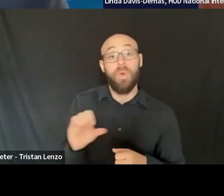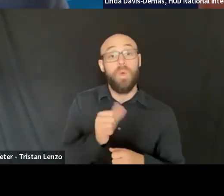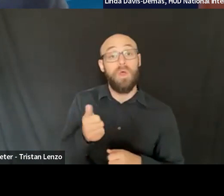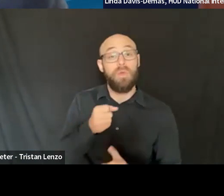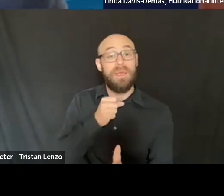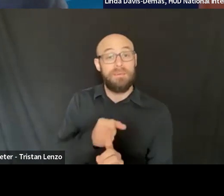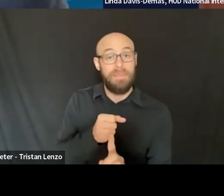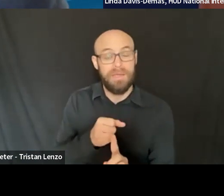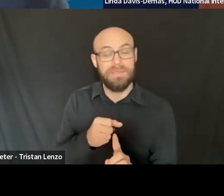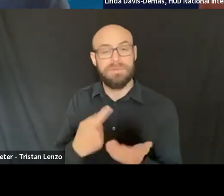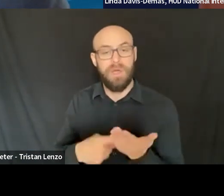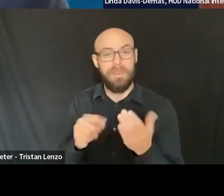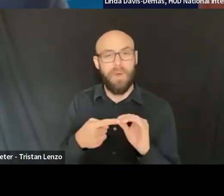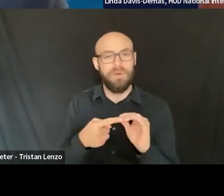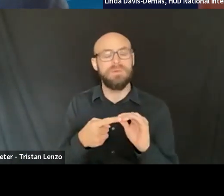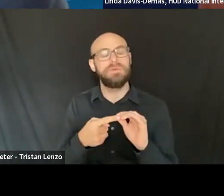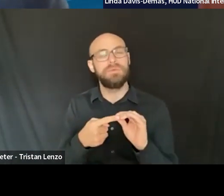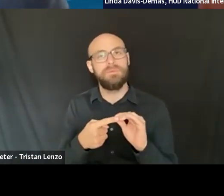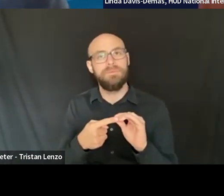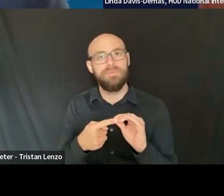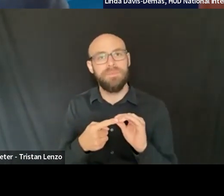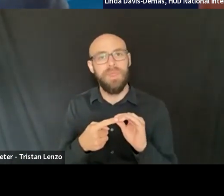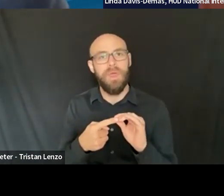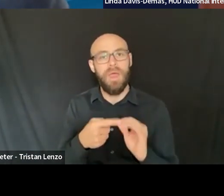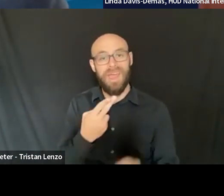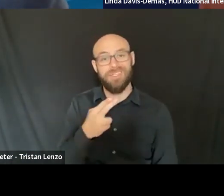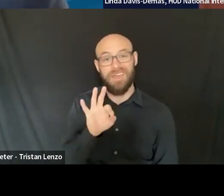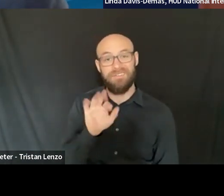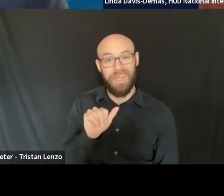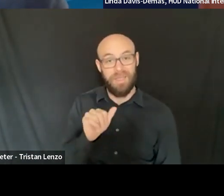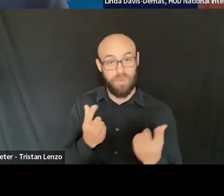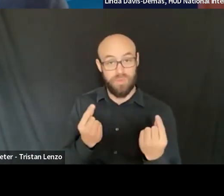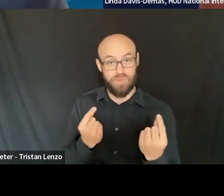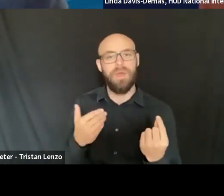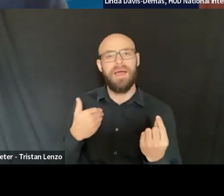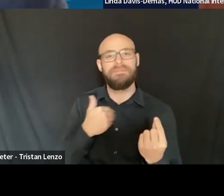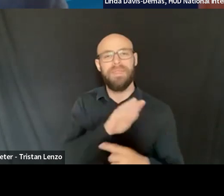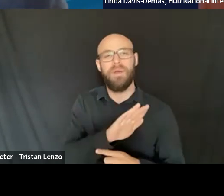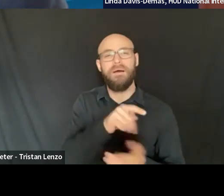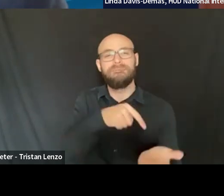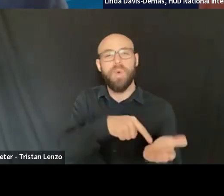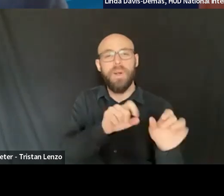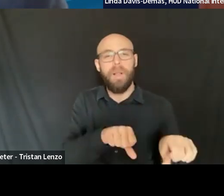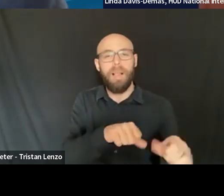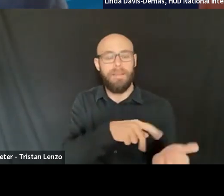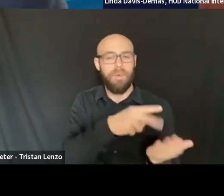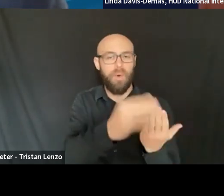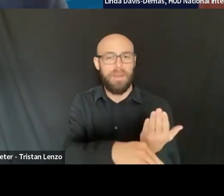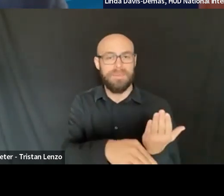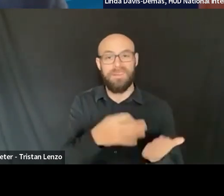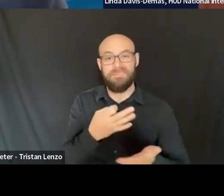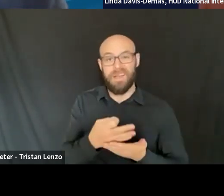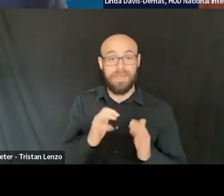here, it's a little obscure. One of the things HFAs do is they have their affordable home ownership programs that they finance by issuing